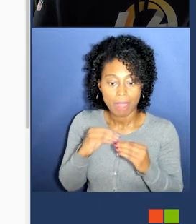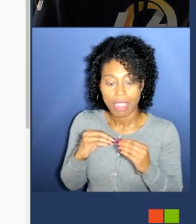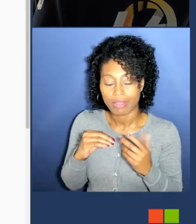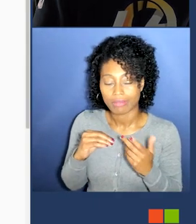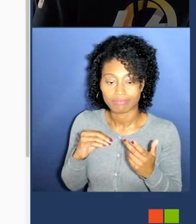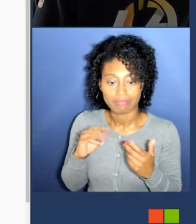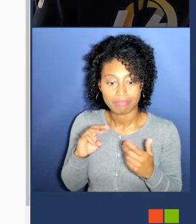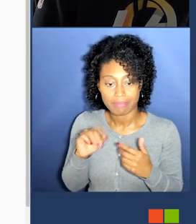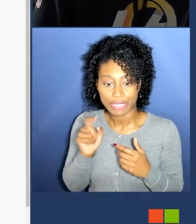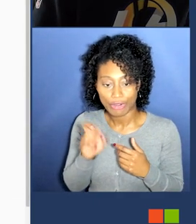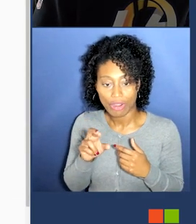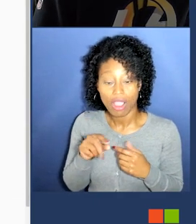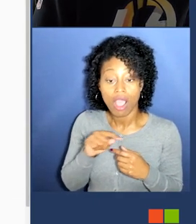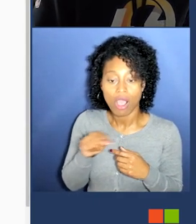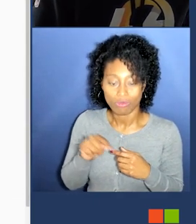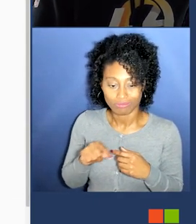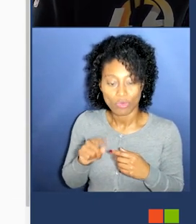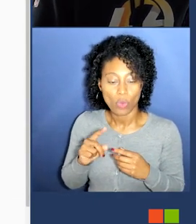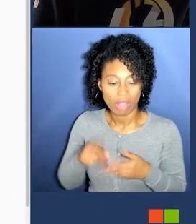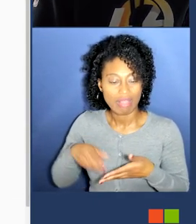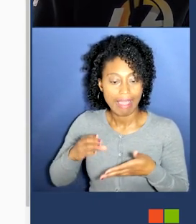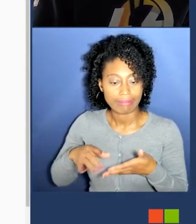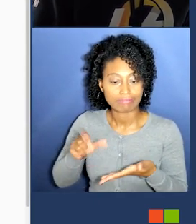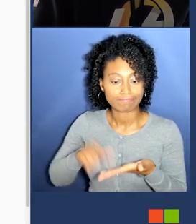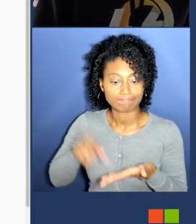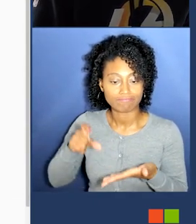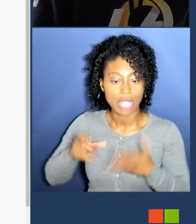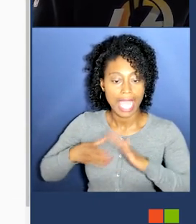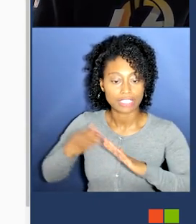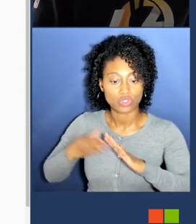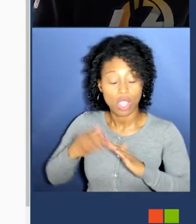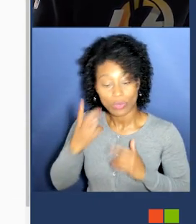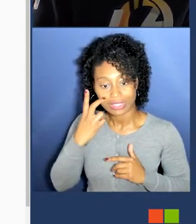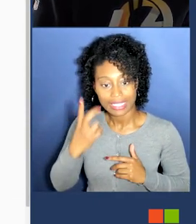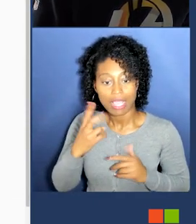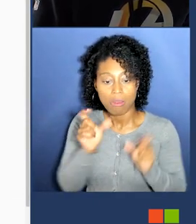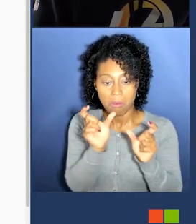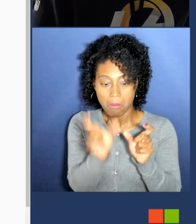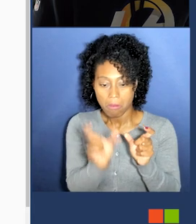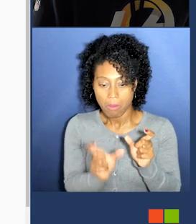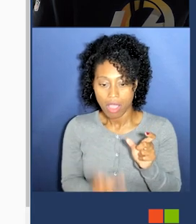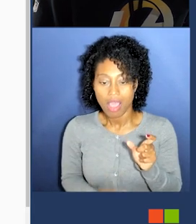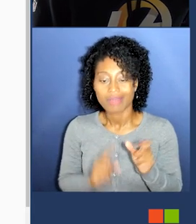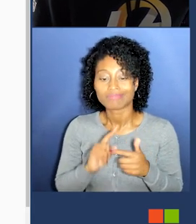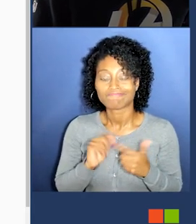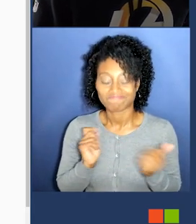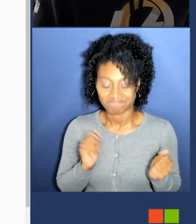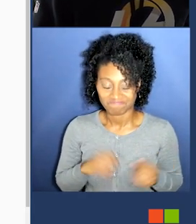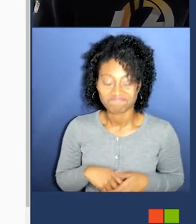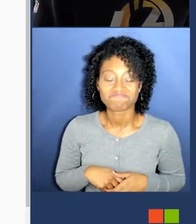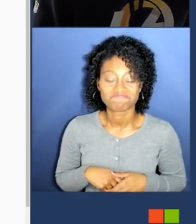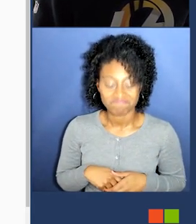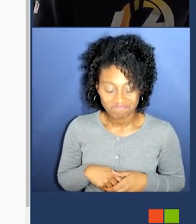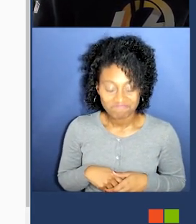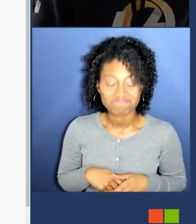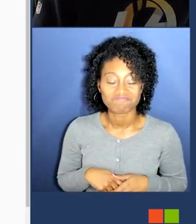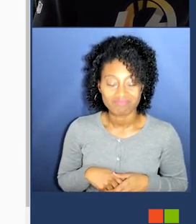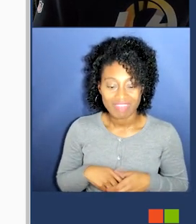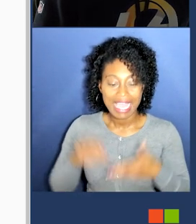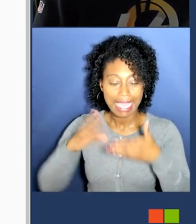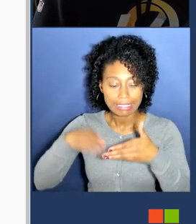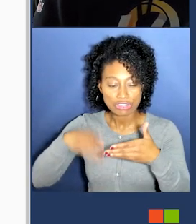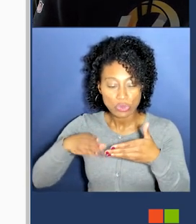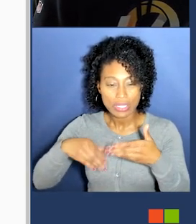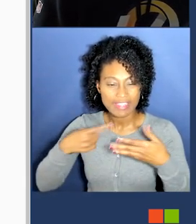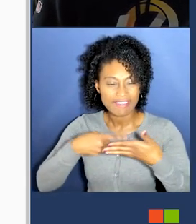execute. And yeah, you can see the request URI that I'm essentially executing